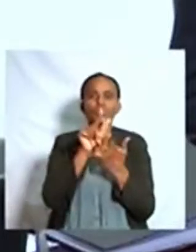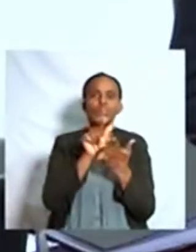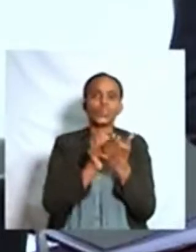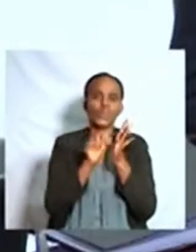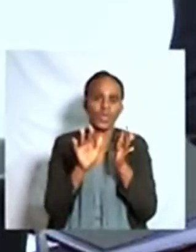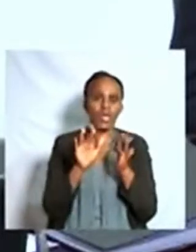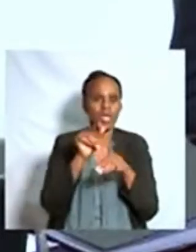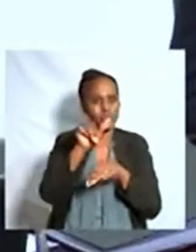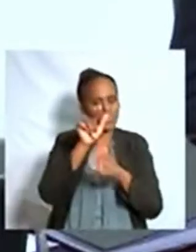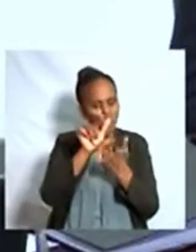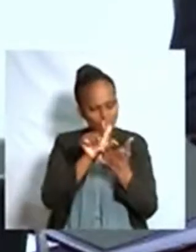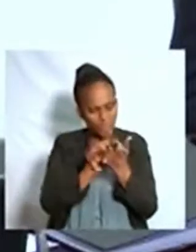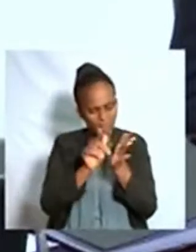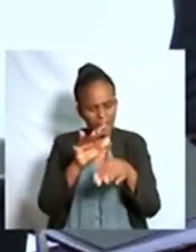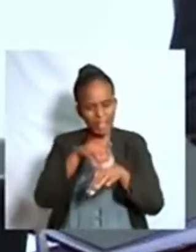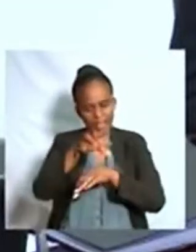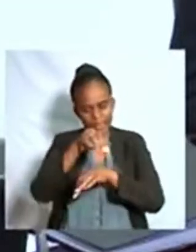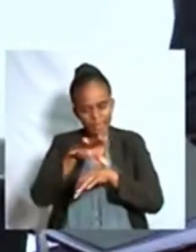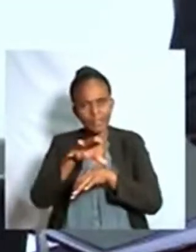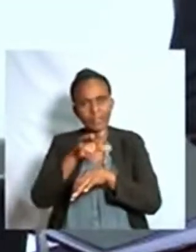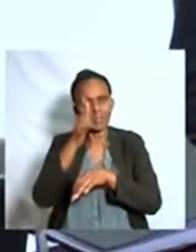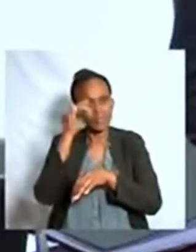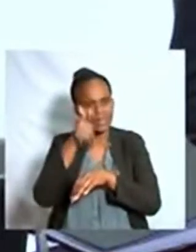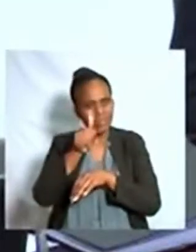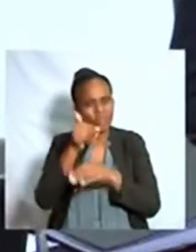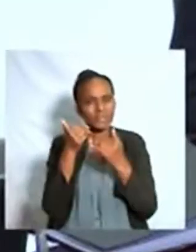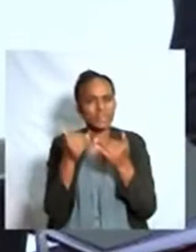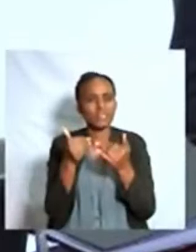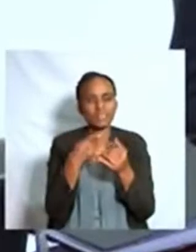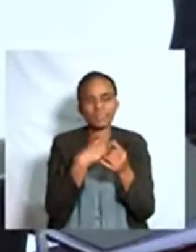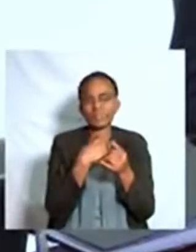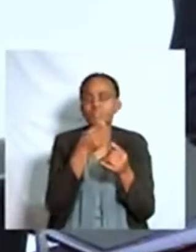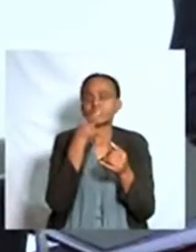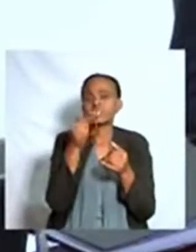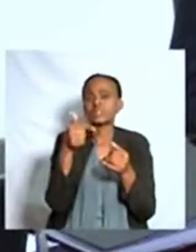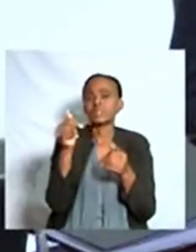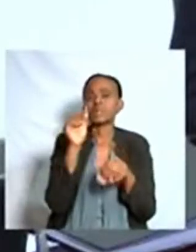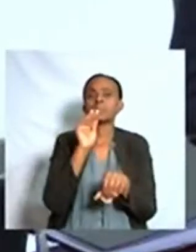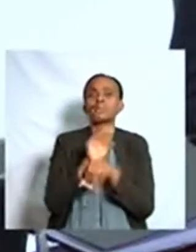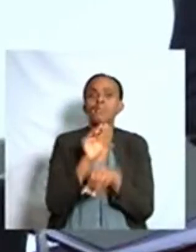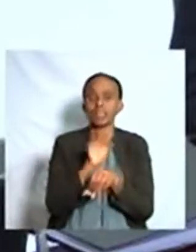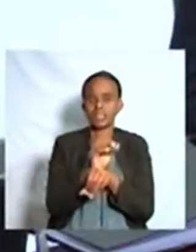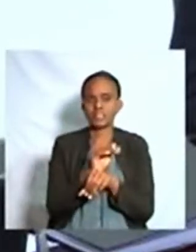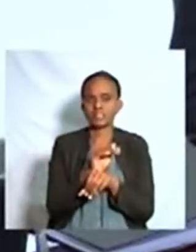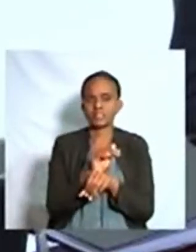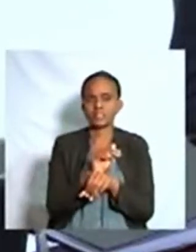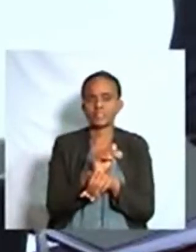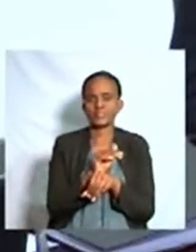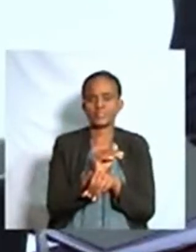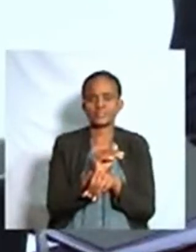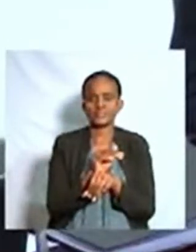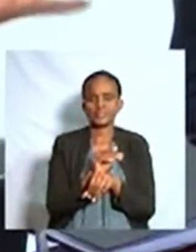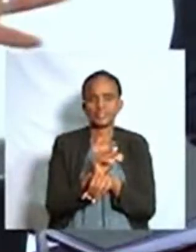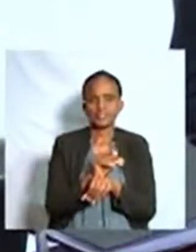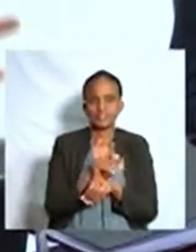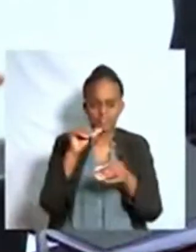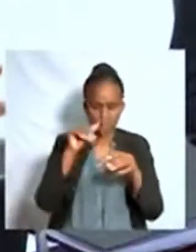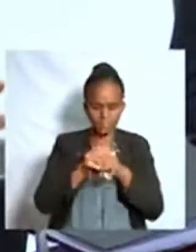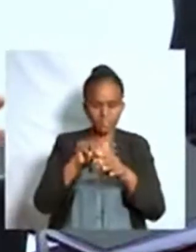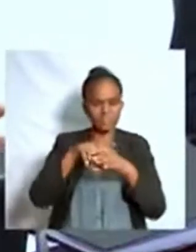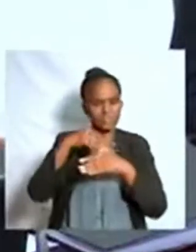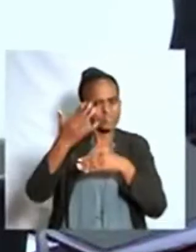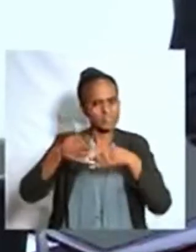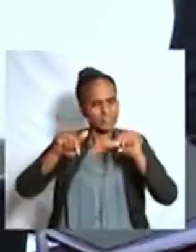You are a legal advisor. And this is the reason as to why I said you make a comment. When the external auditors